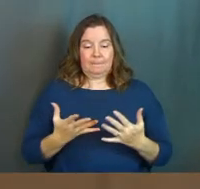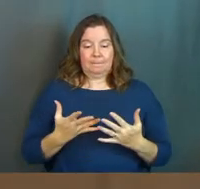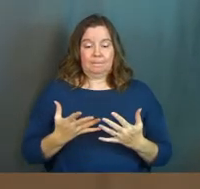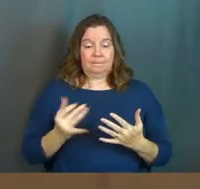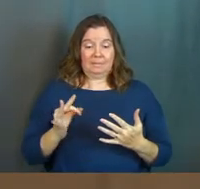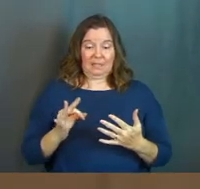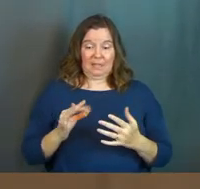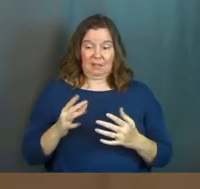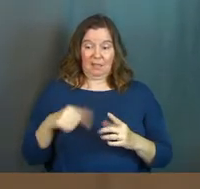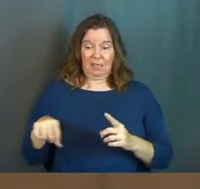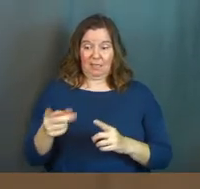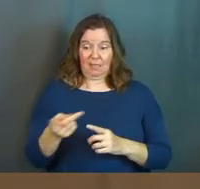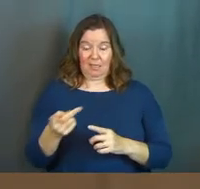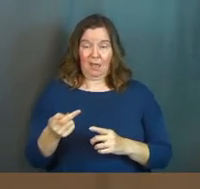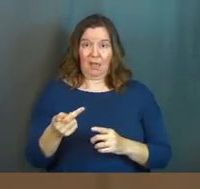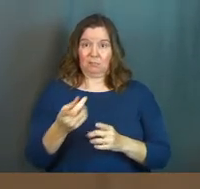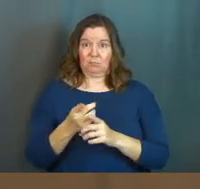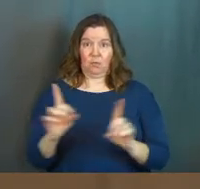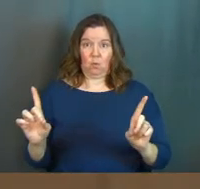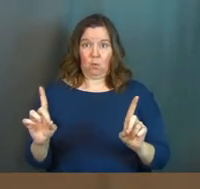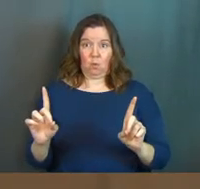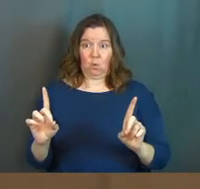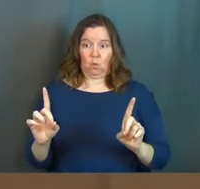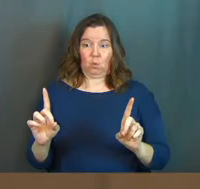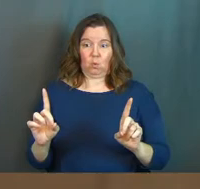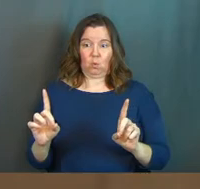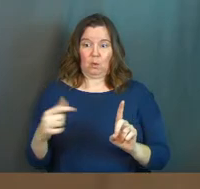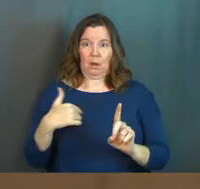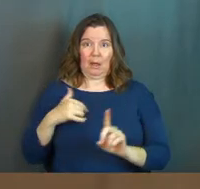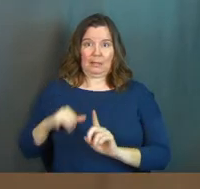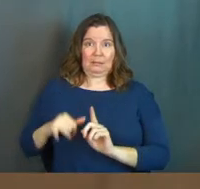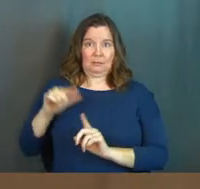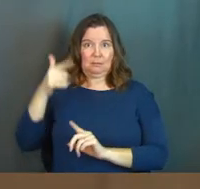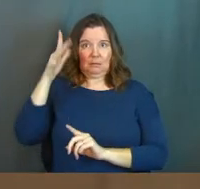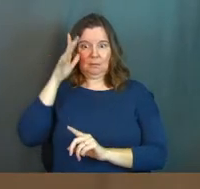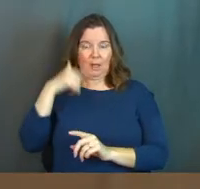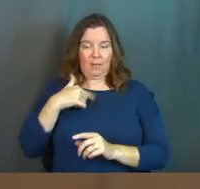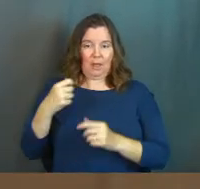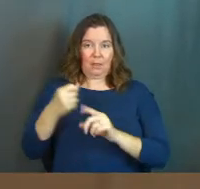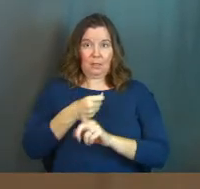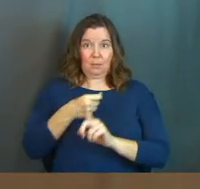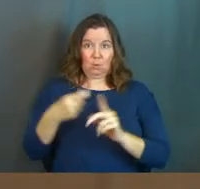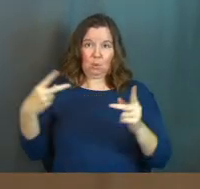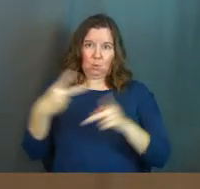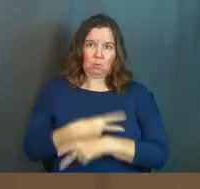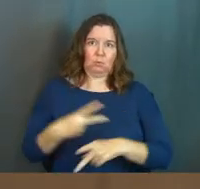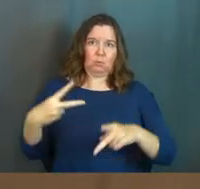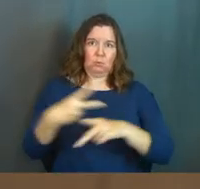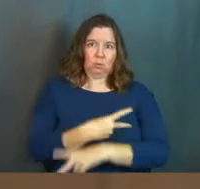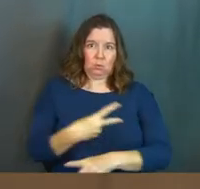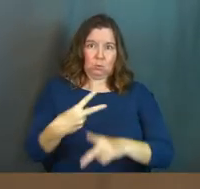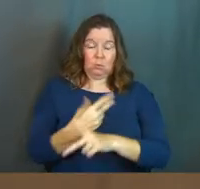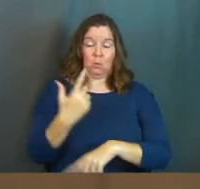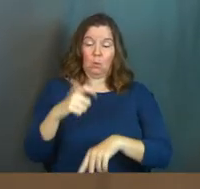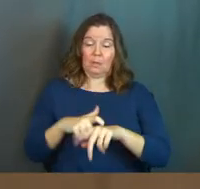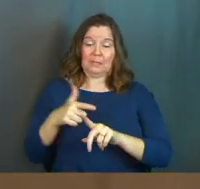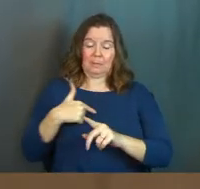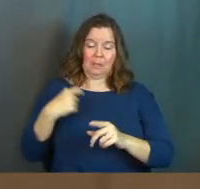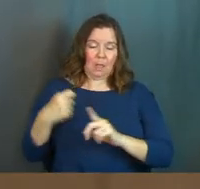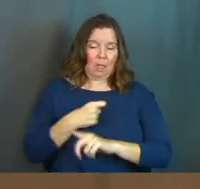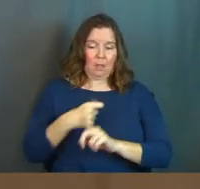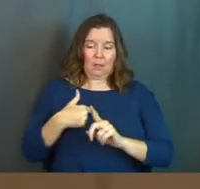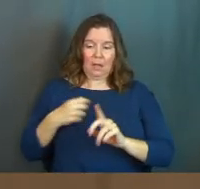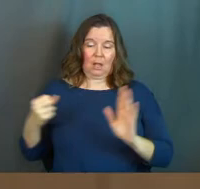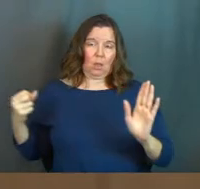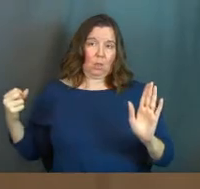They wind up getting a divorce. The abuse got worse to the point that one time he got so abusive with me that